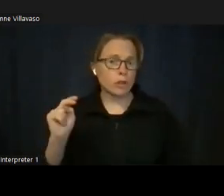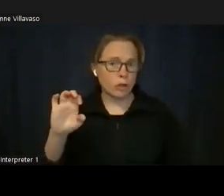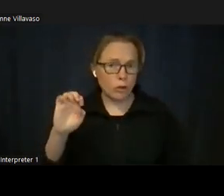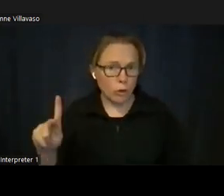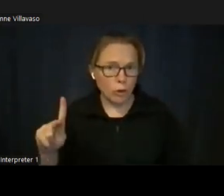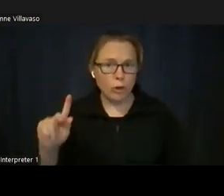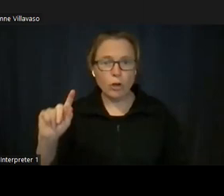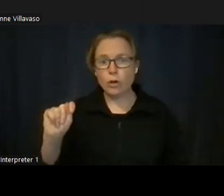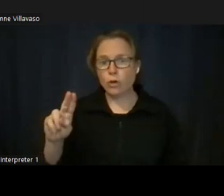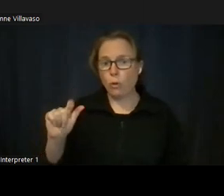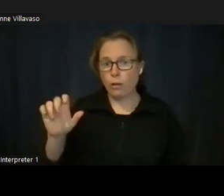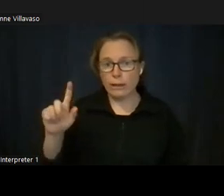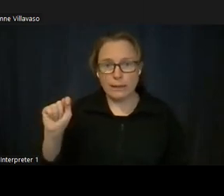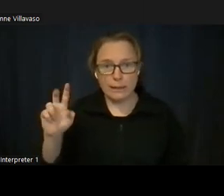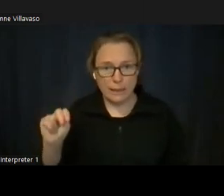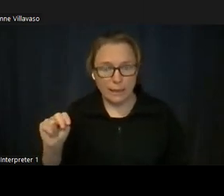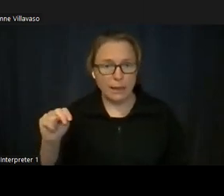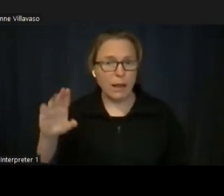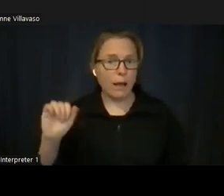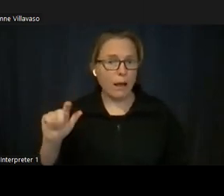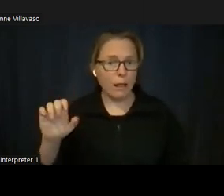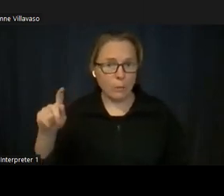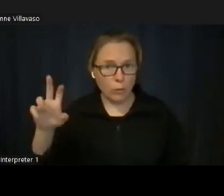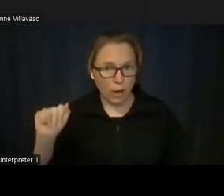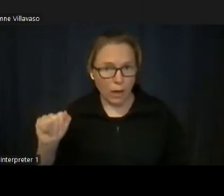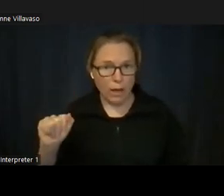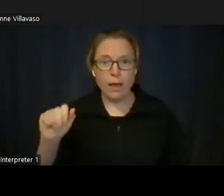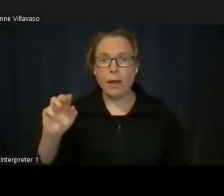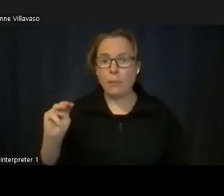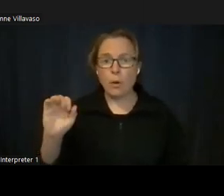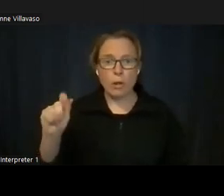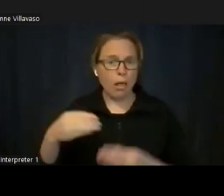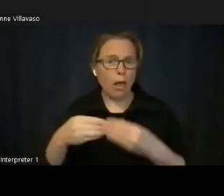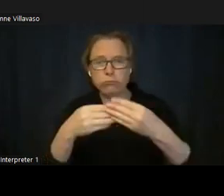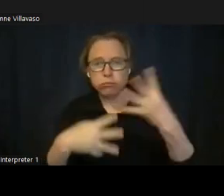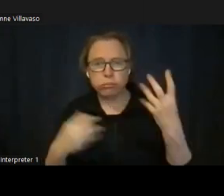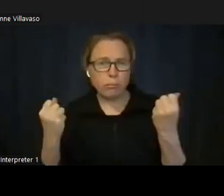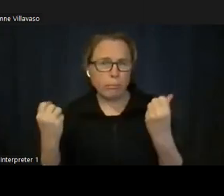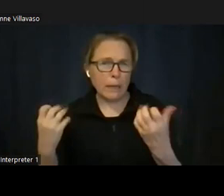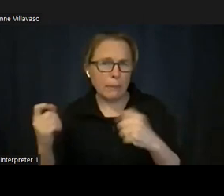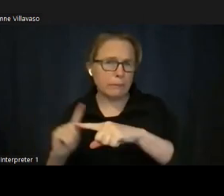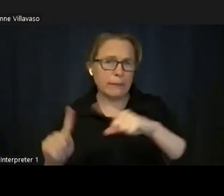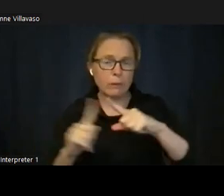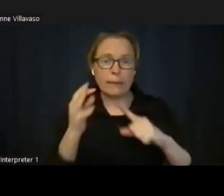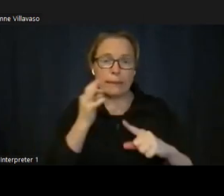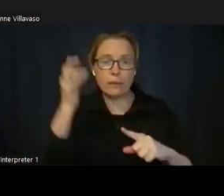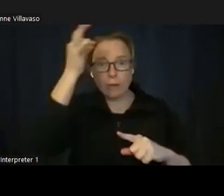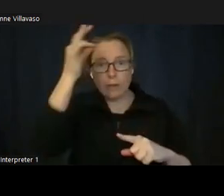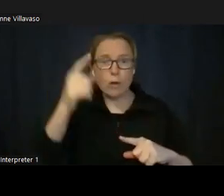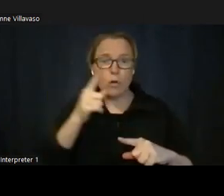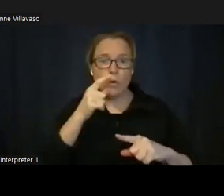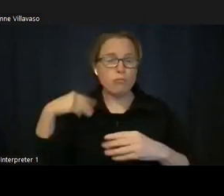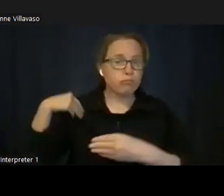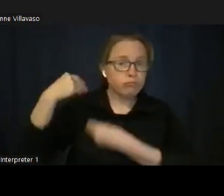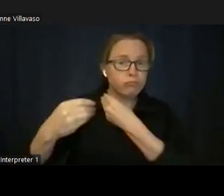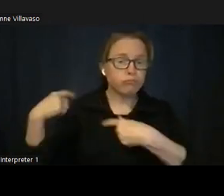Tualatin, Kalapuya, Malala, and many other tribes. We recognize the many villages, traditions,